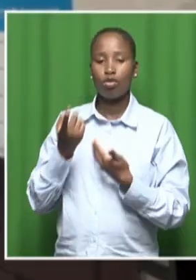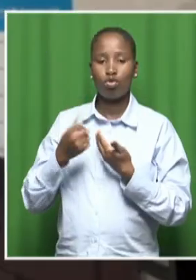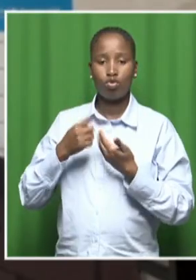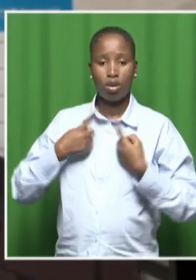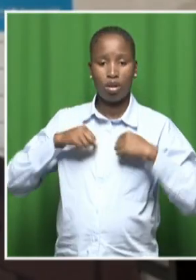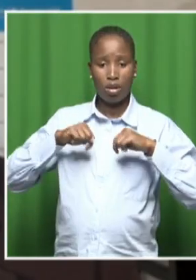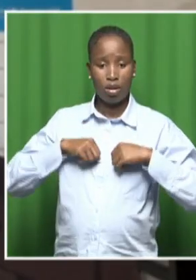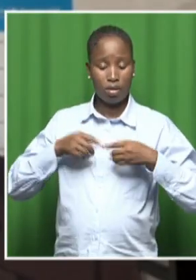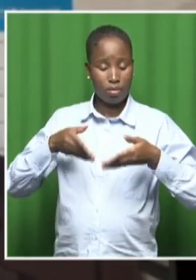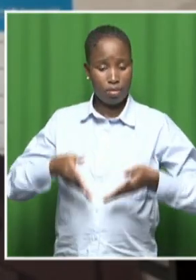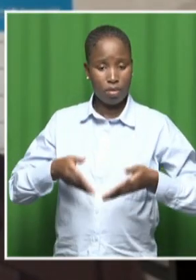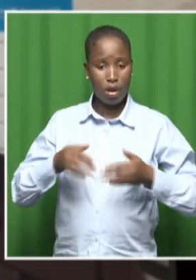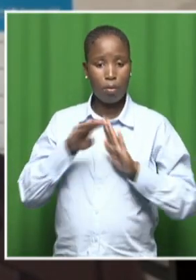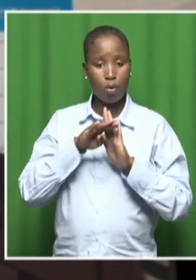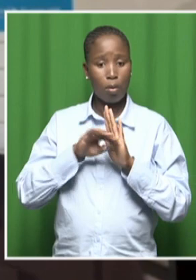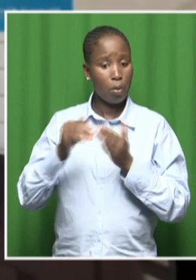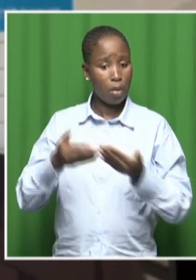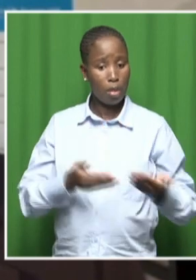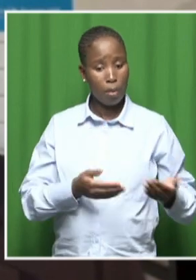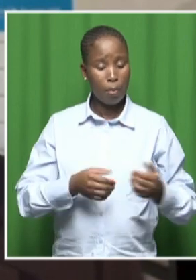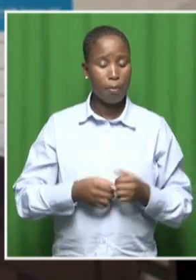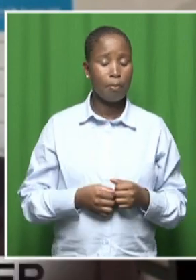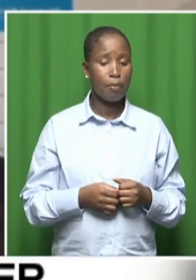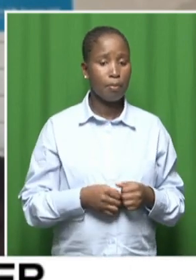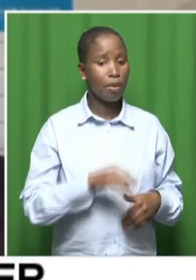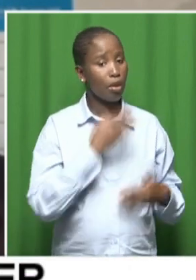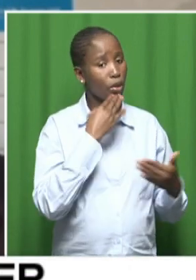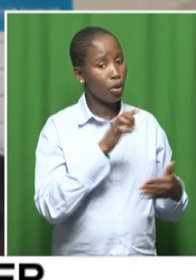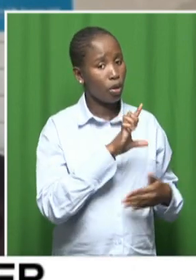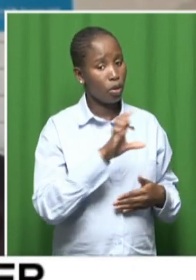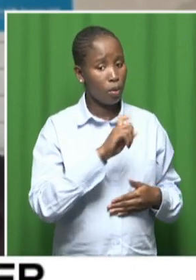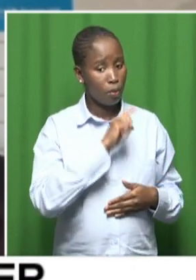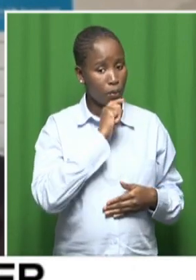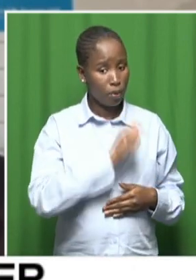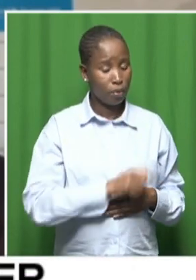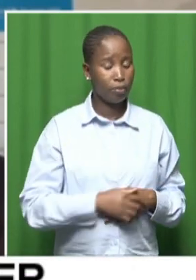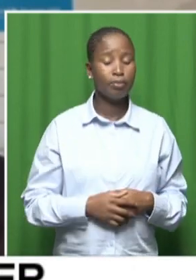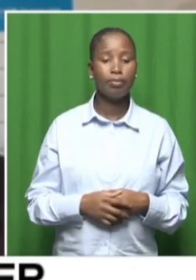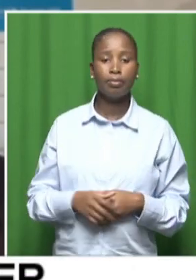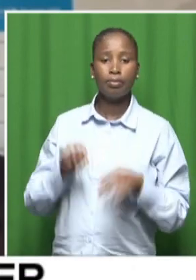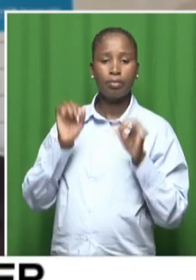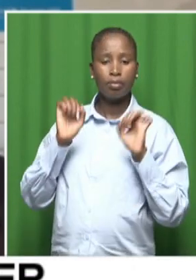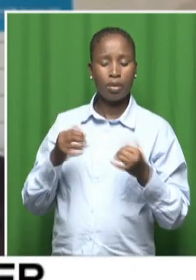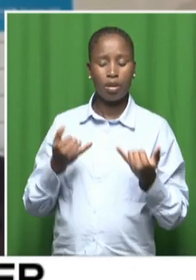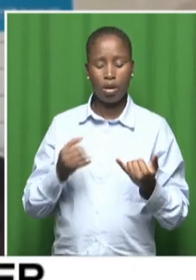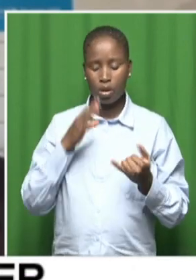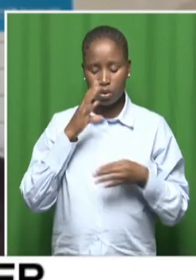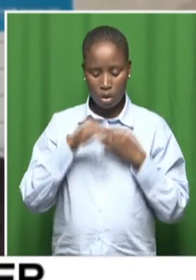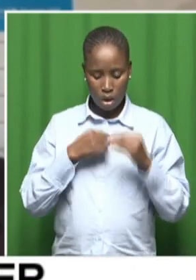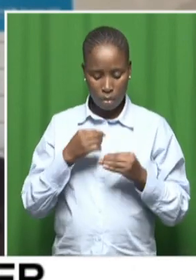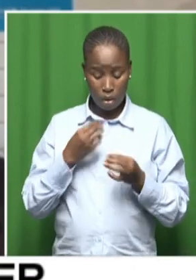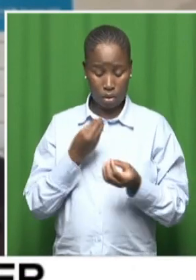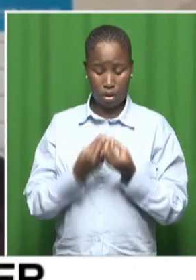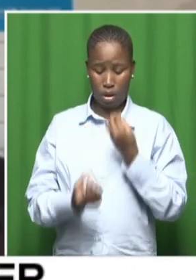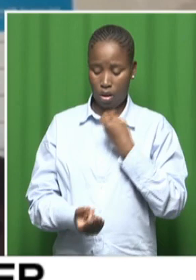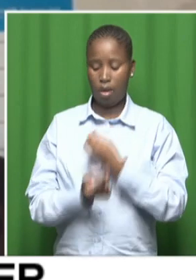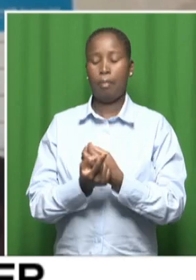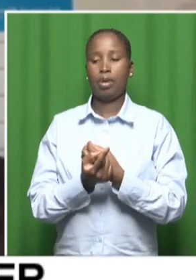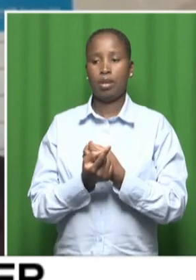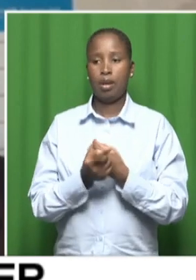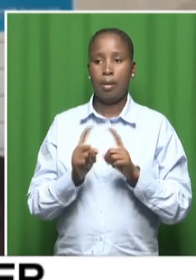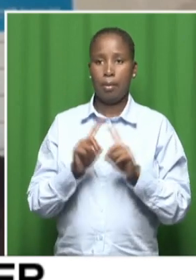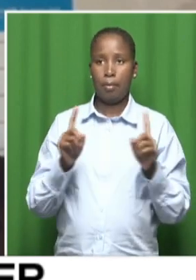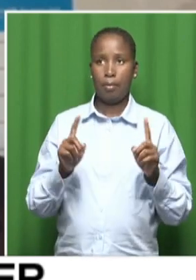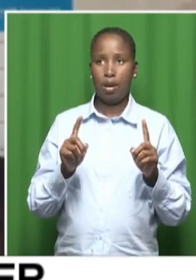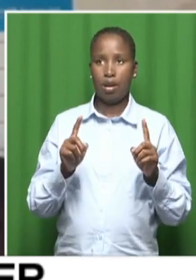program. Thanks so much. Good morning. So we talk about an outbreak, and I mean, an outbreak is sort of a big word. How do we come